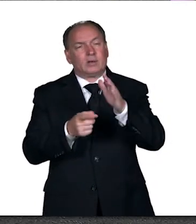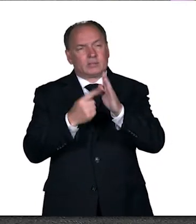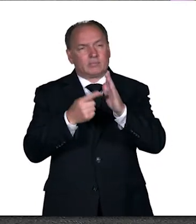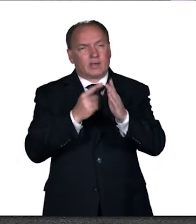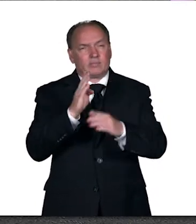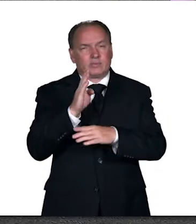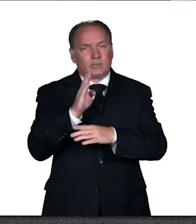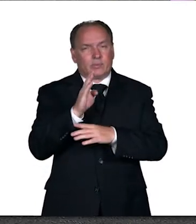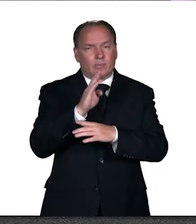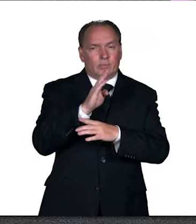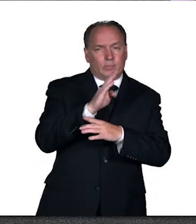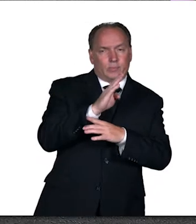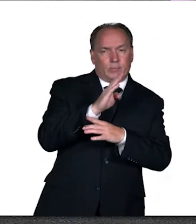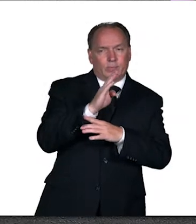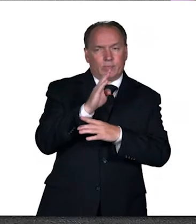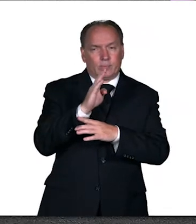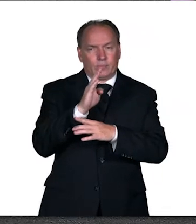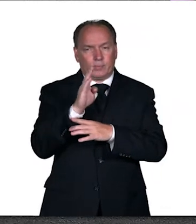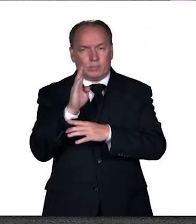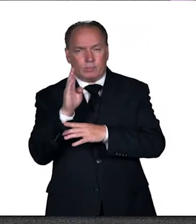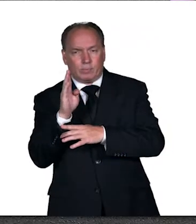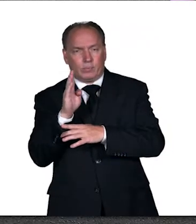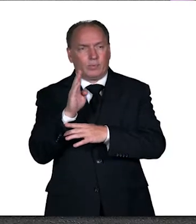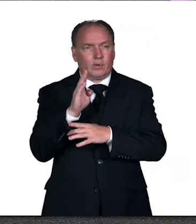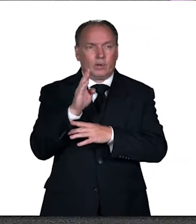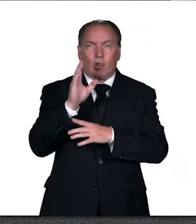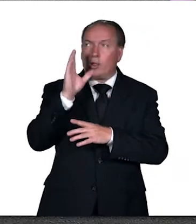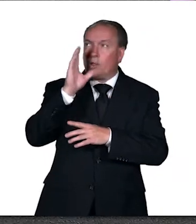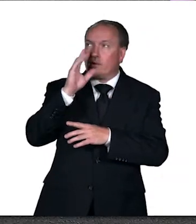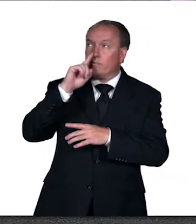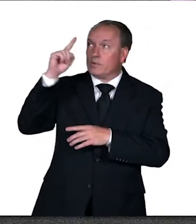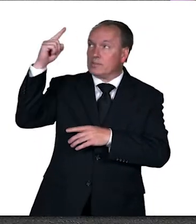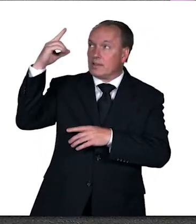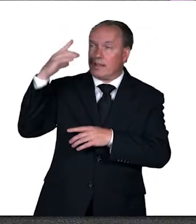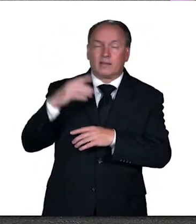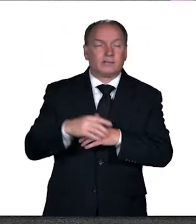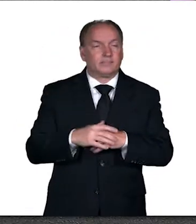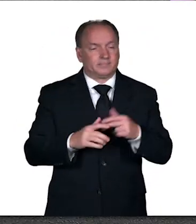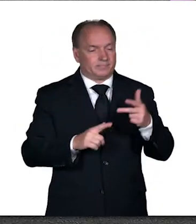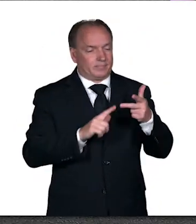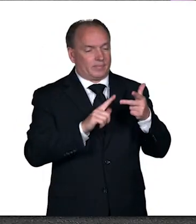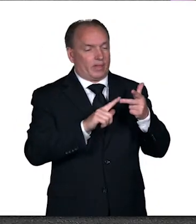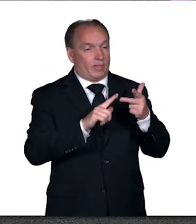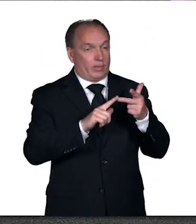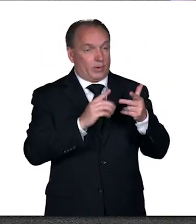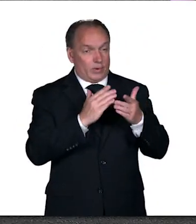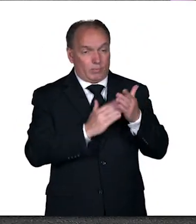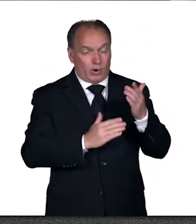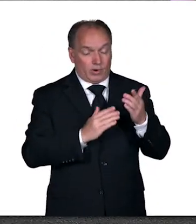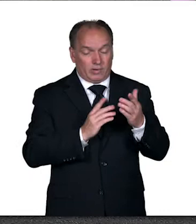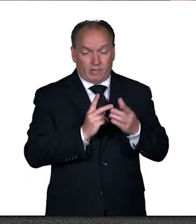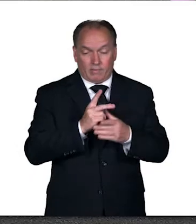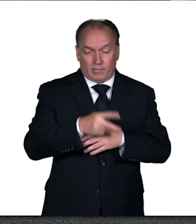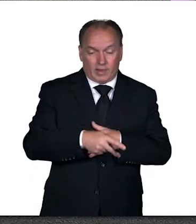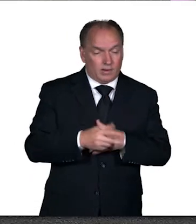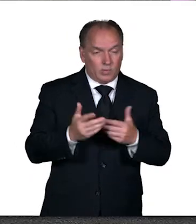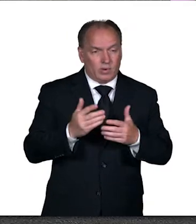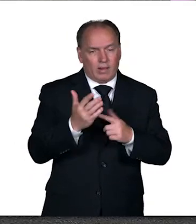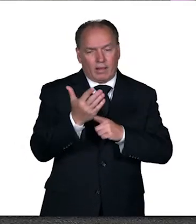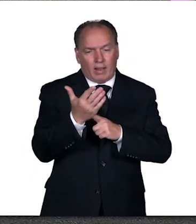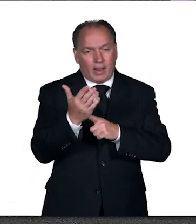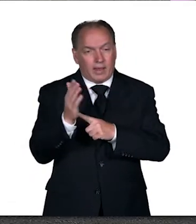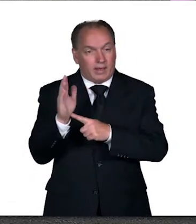from side to side so that it can get sunlight. Our third part of our plant are the